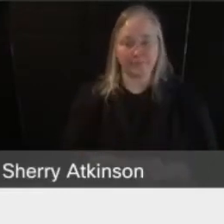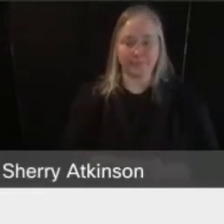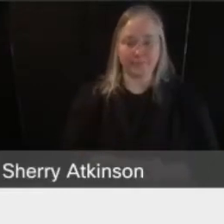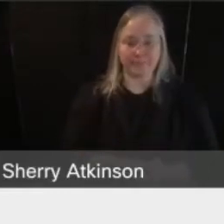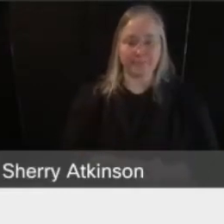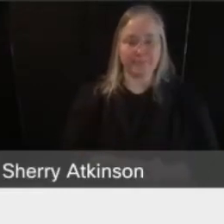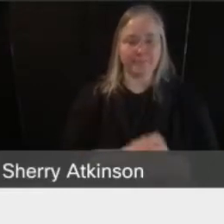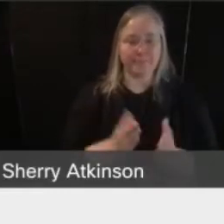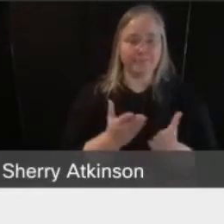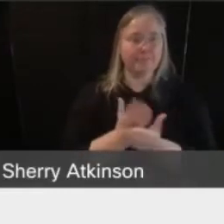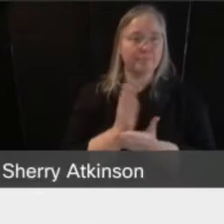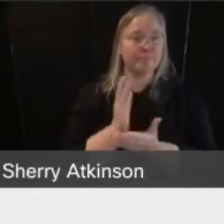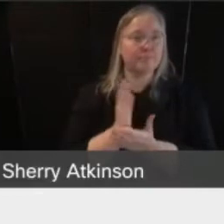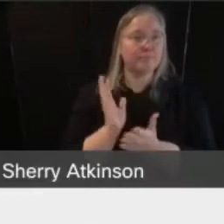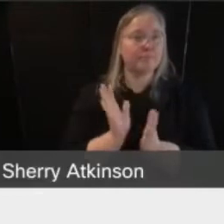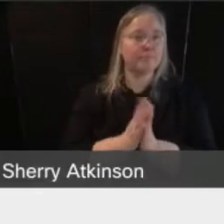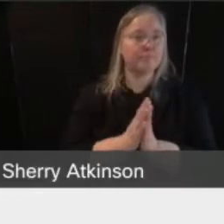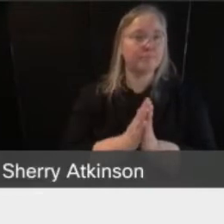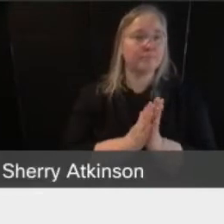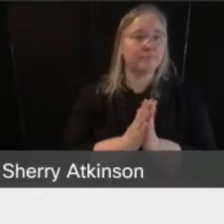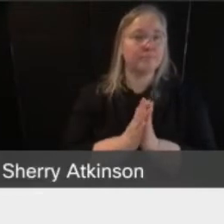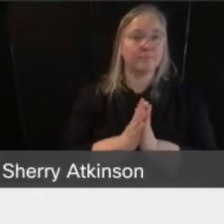All right. So,